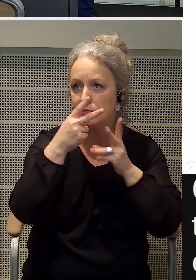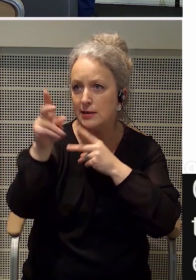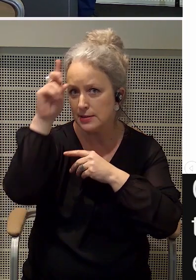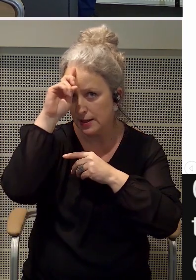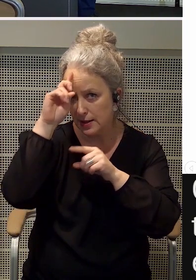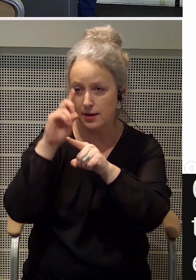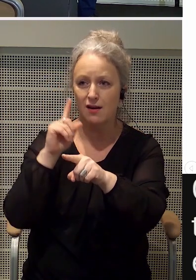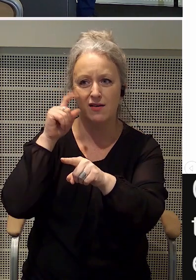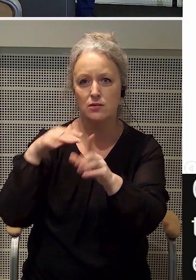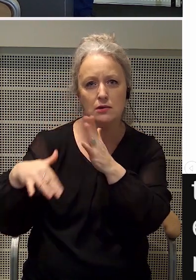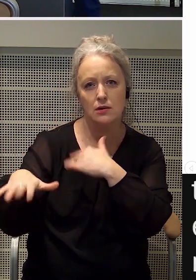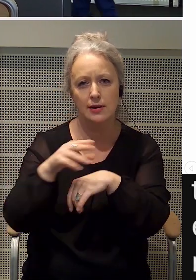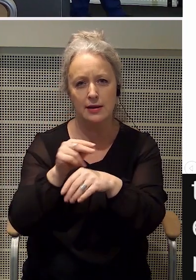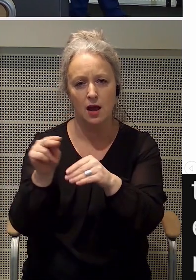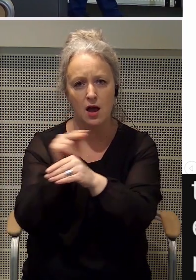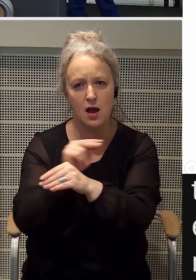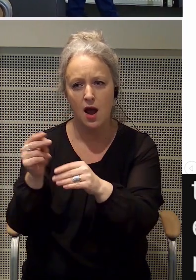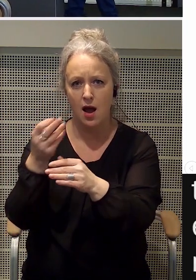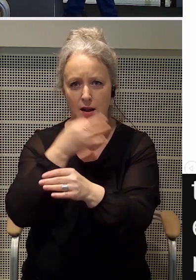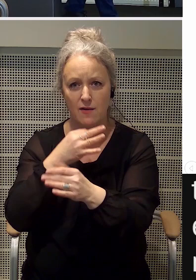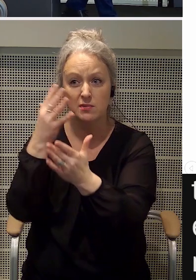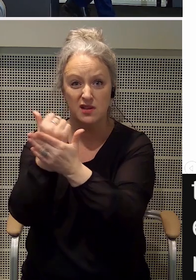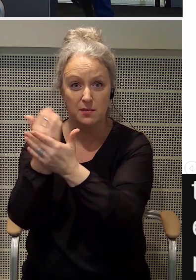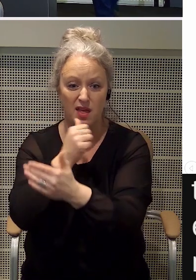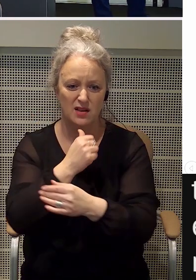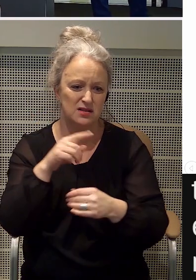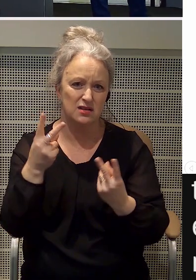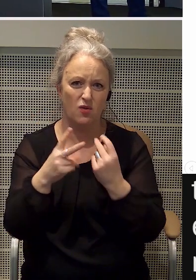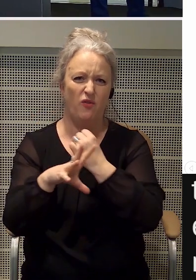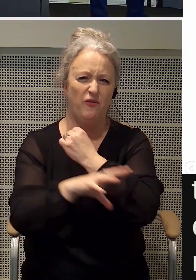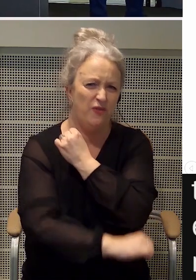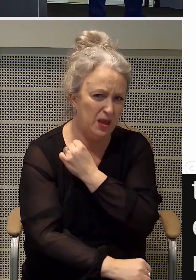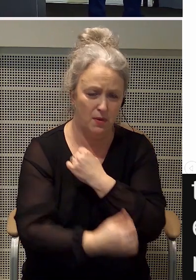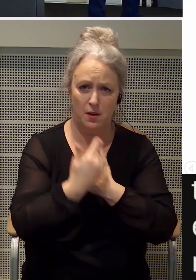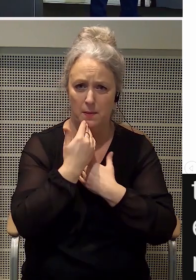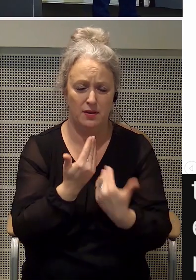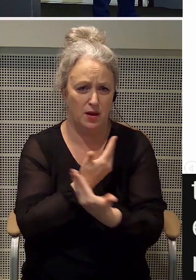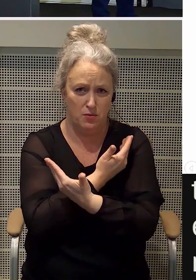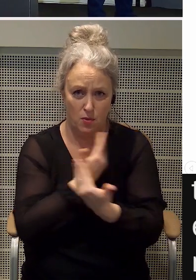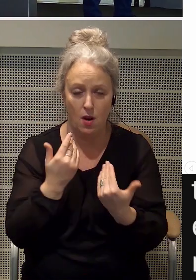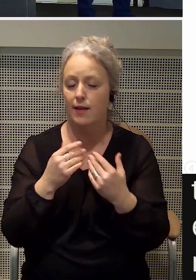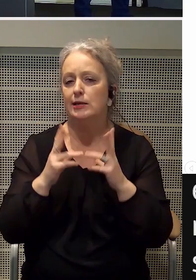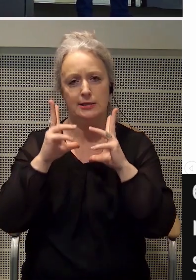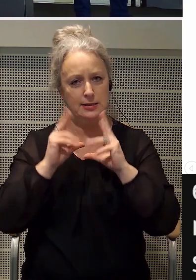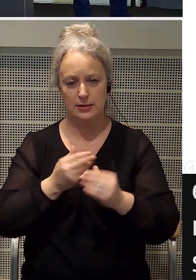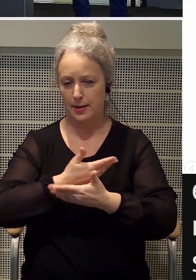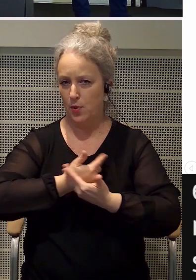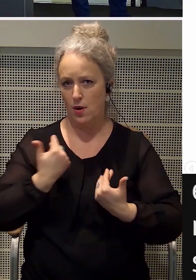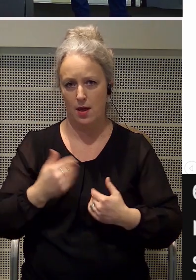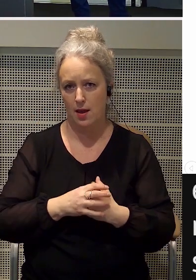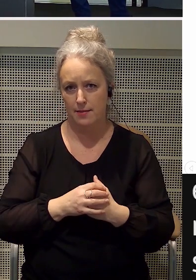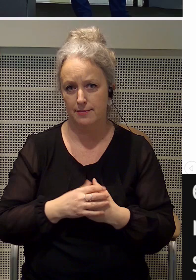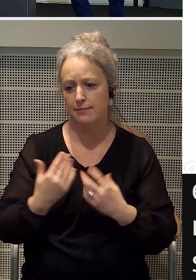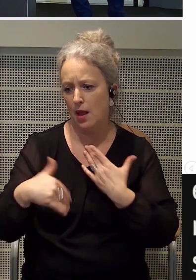When I look at other countries, where all countries are available, and then this is not quite